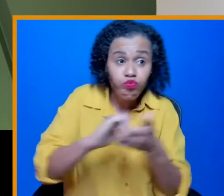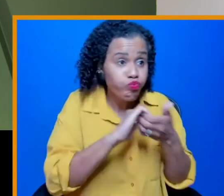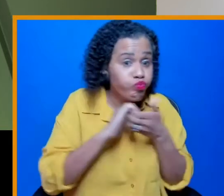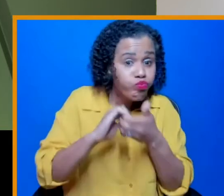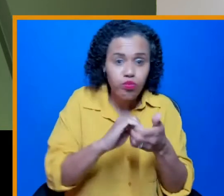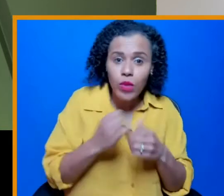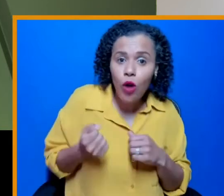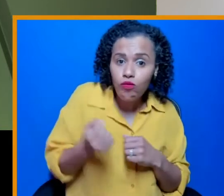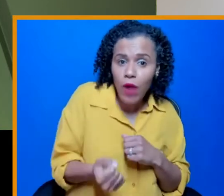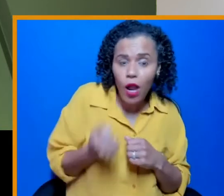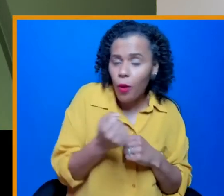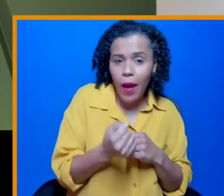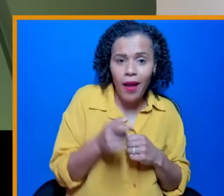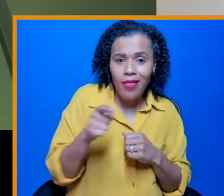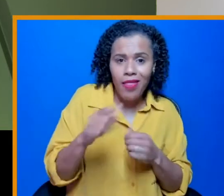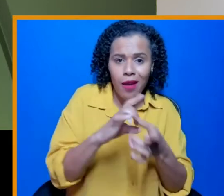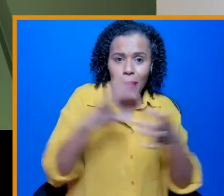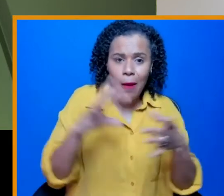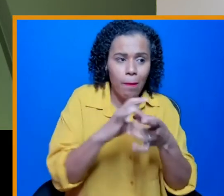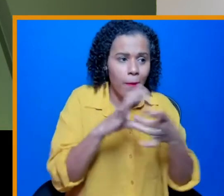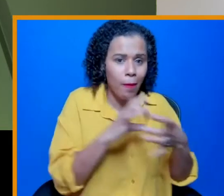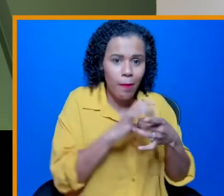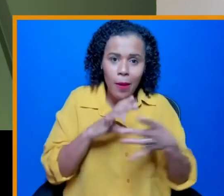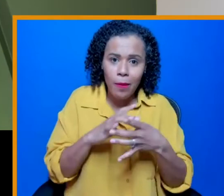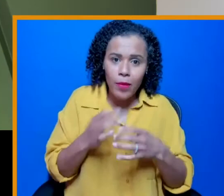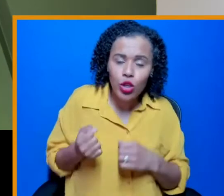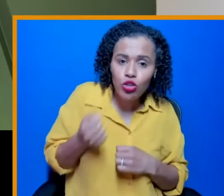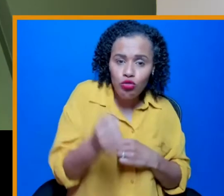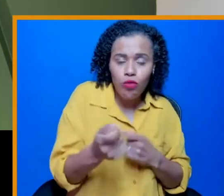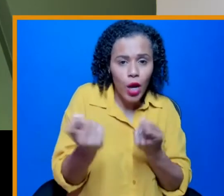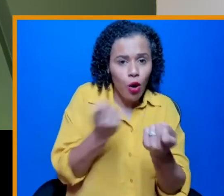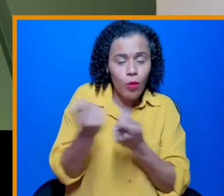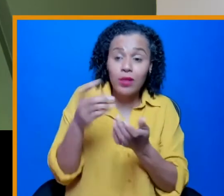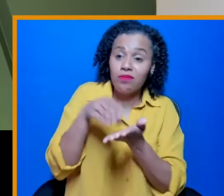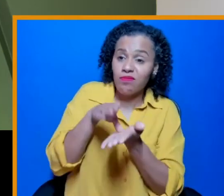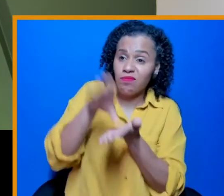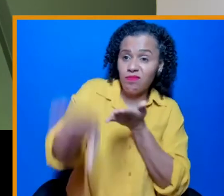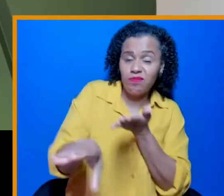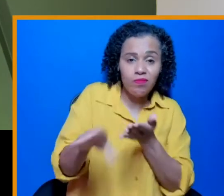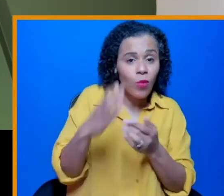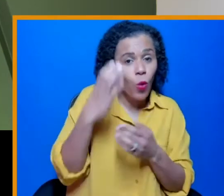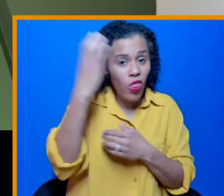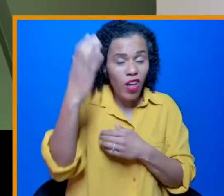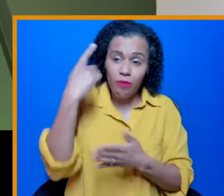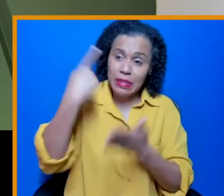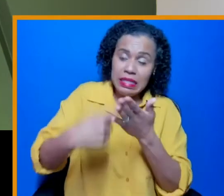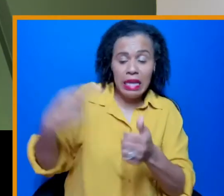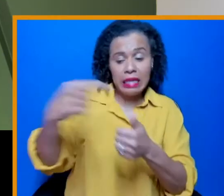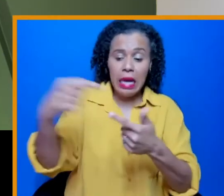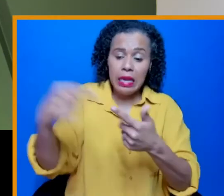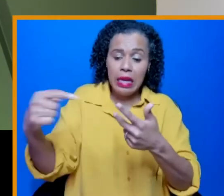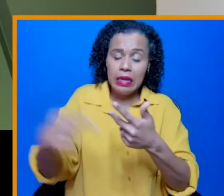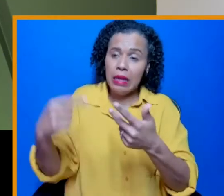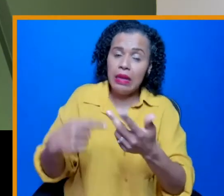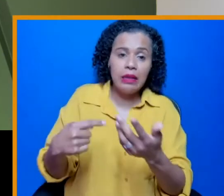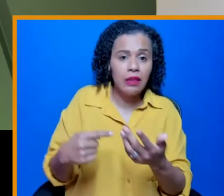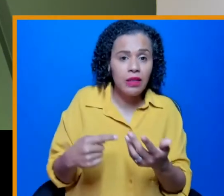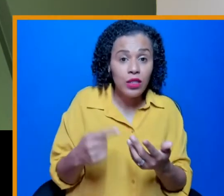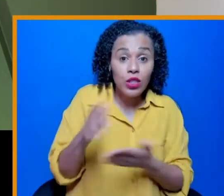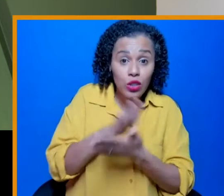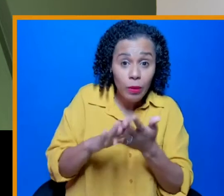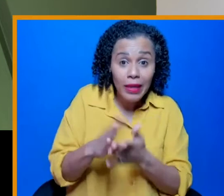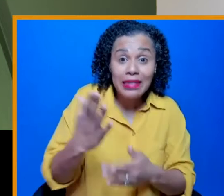and train operators are paid to provide the service the government dictates, with the income from fares going straight